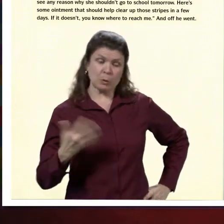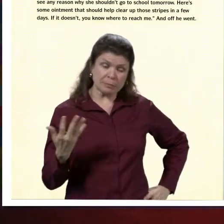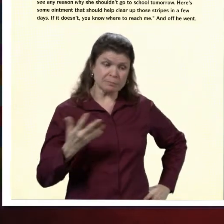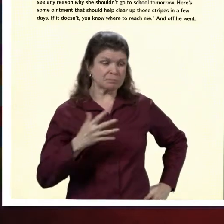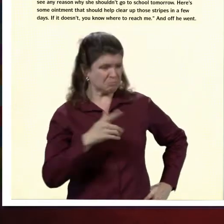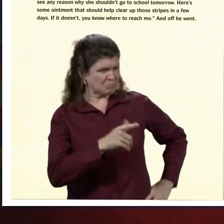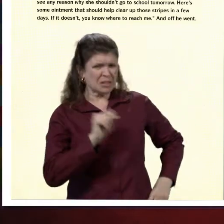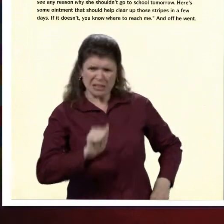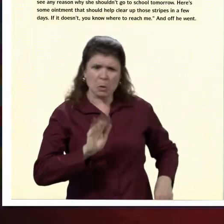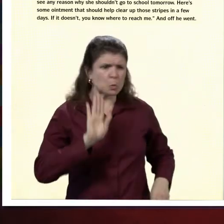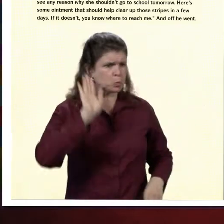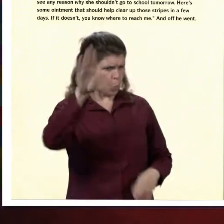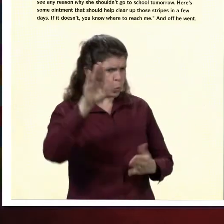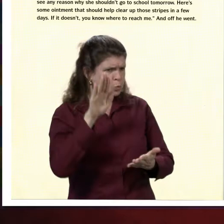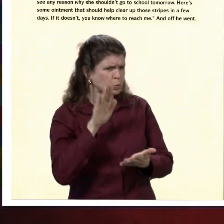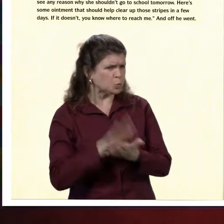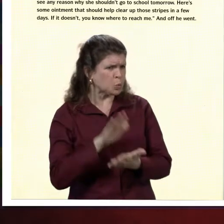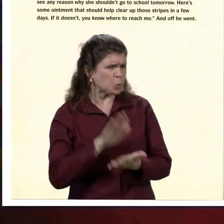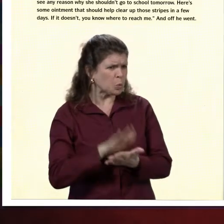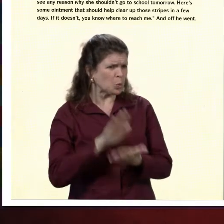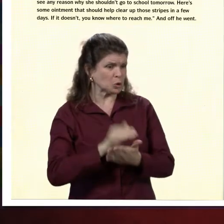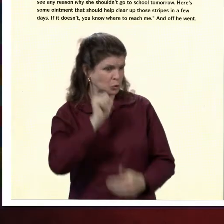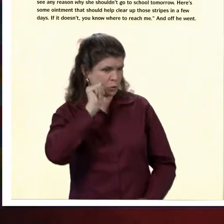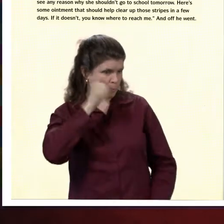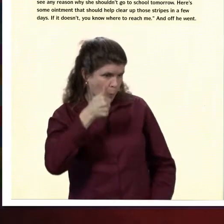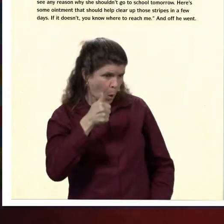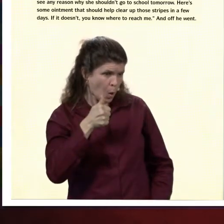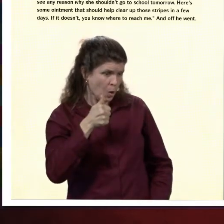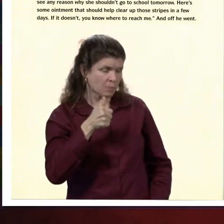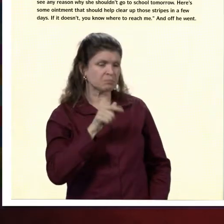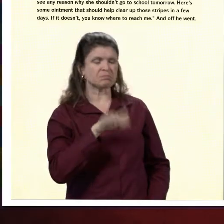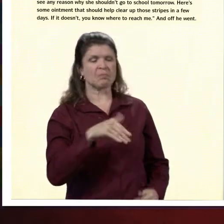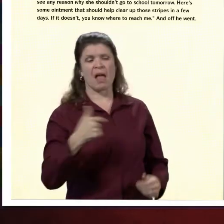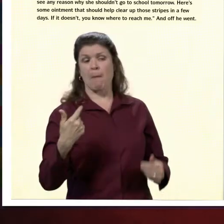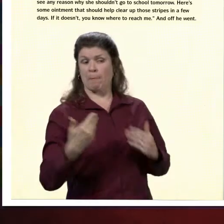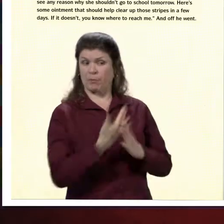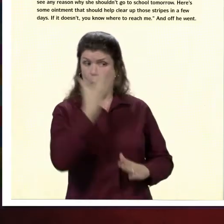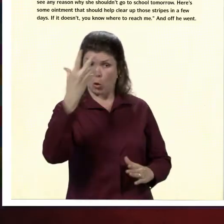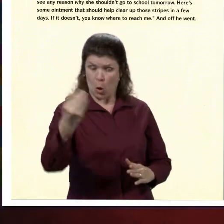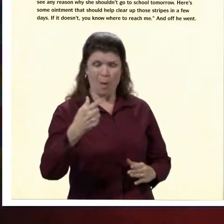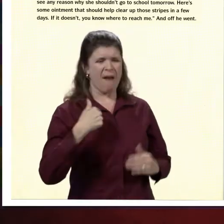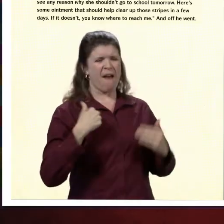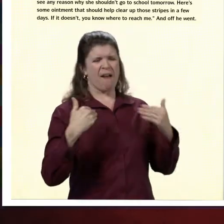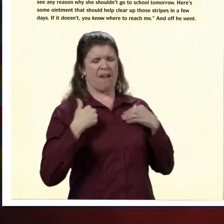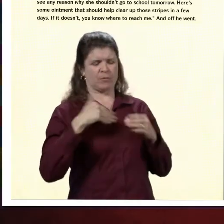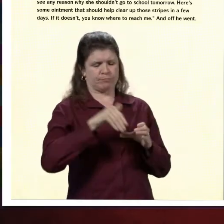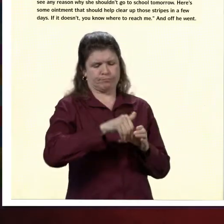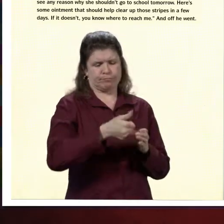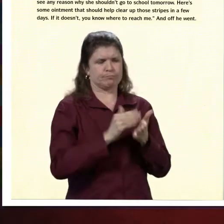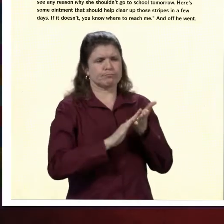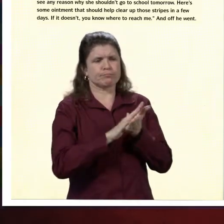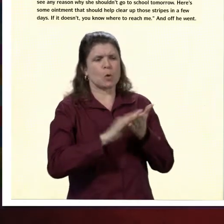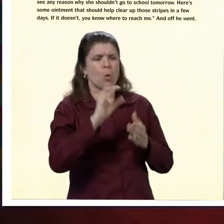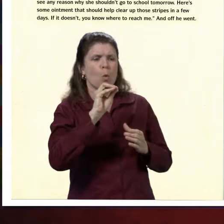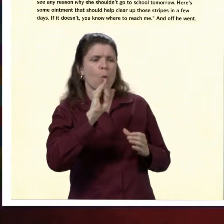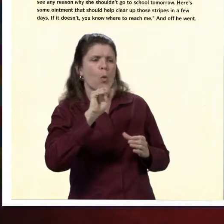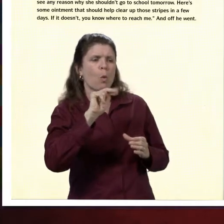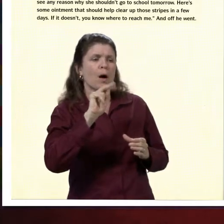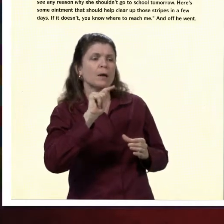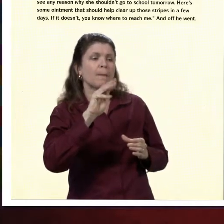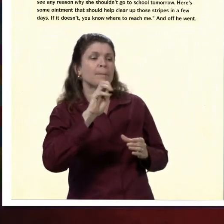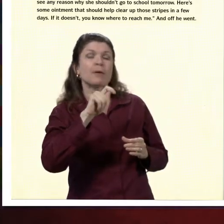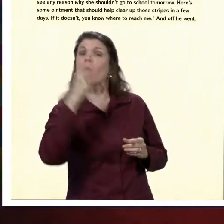then," Dr. Bumble said, turning to Mrs. Cream, "I don't see any reason why she shouldn't go to school